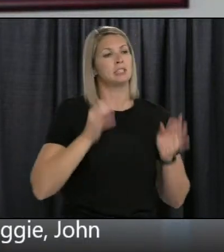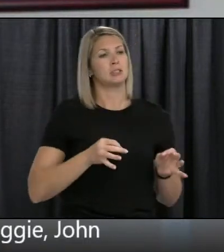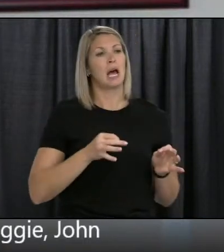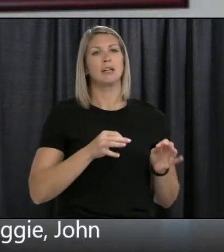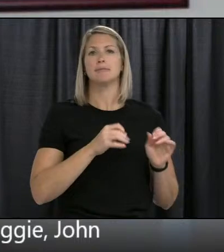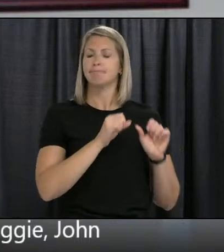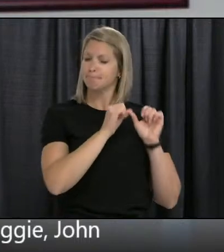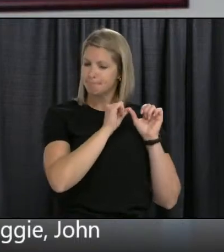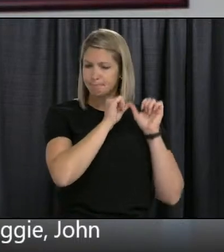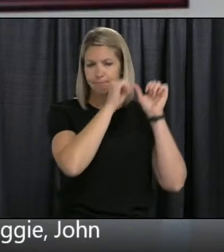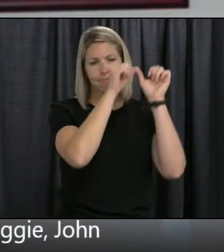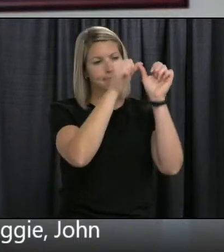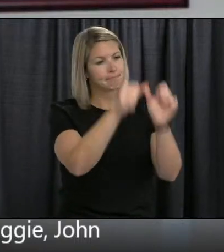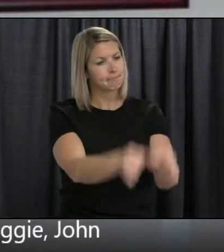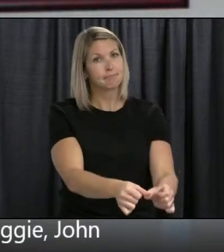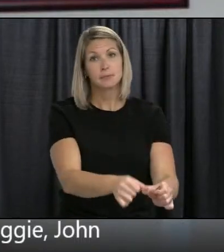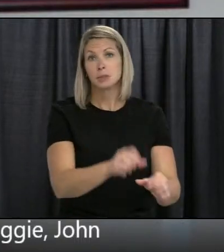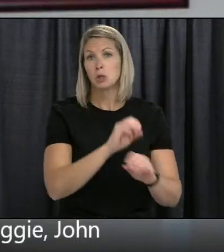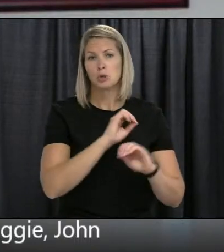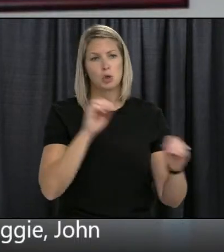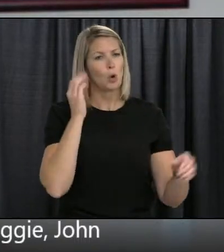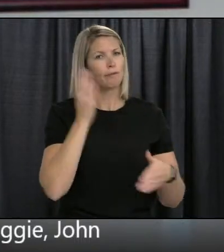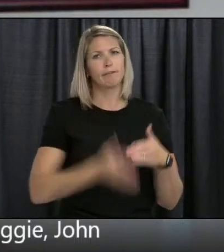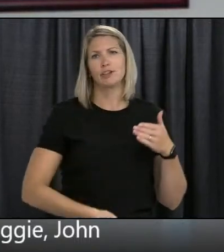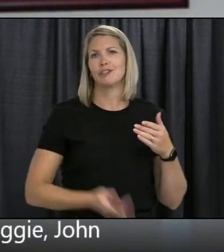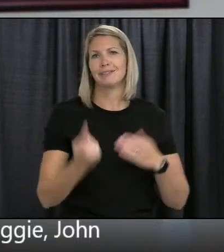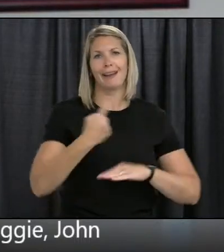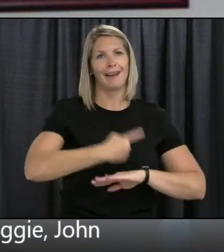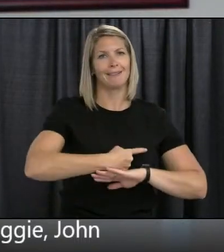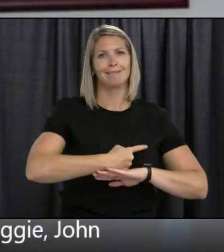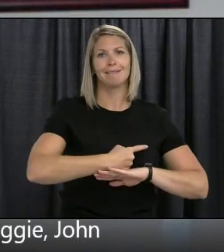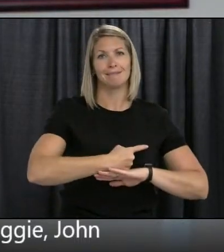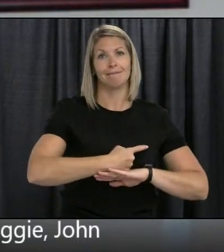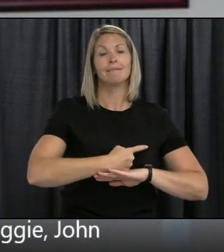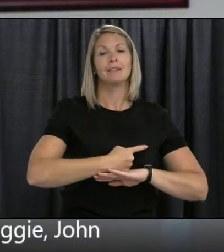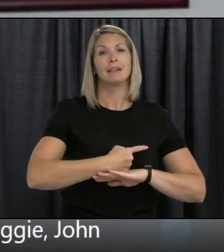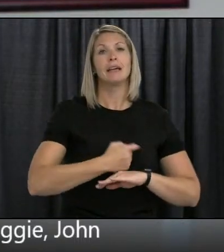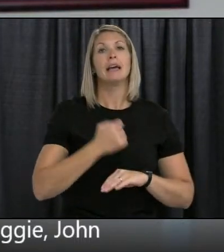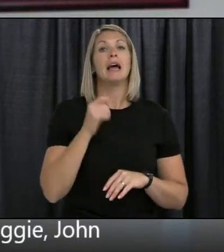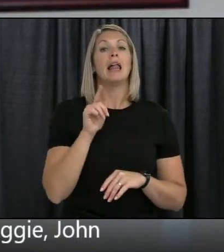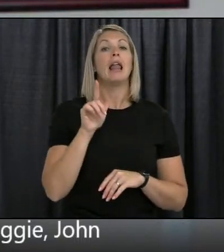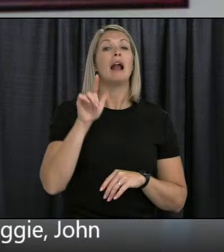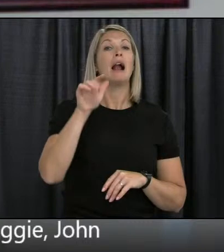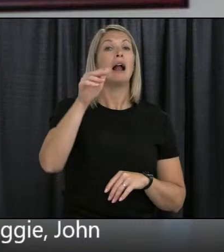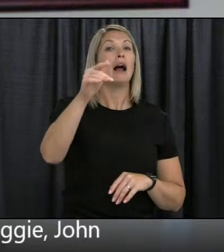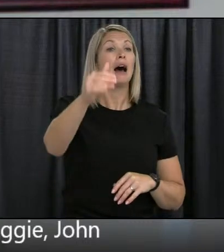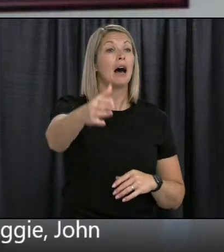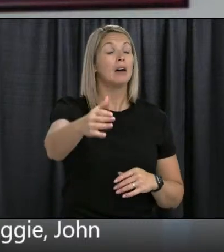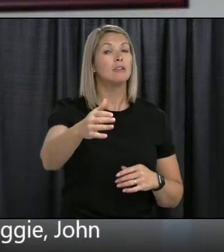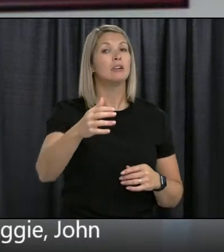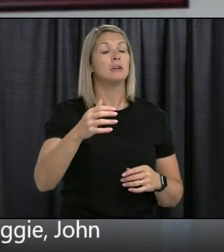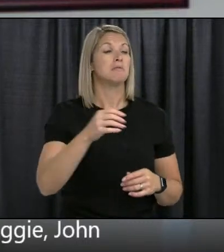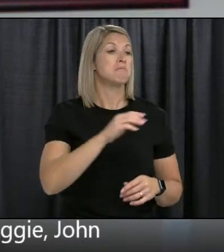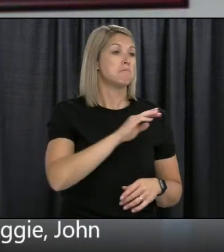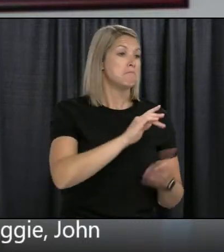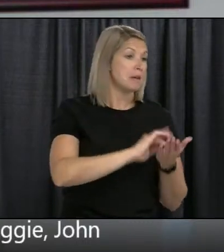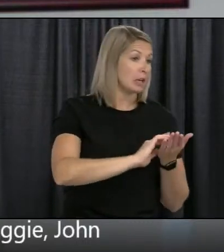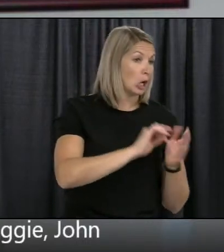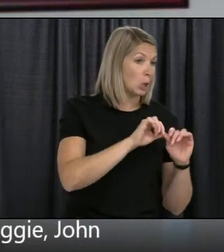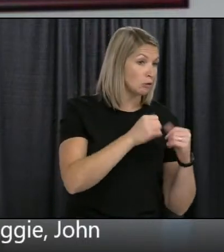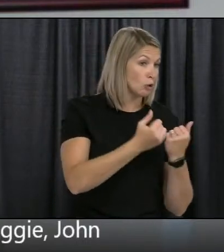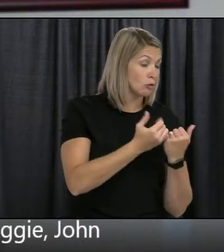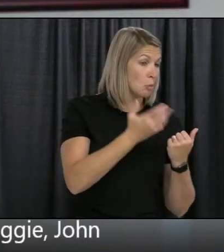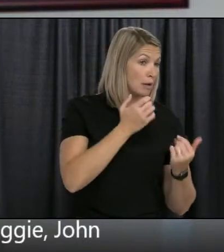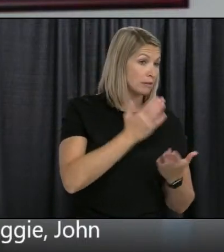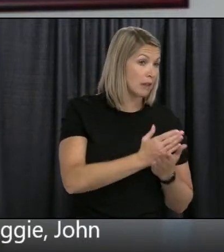indefinitely. That's been agreed and is now in place. At some point in the future, if either party wishes to